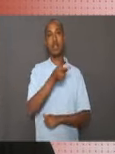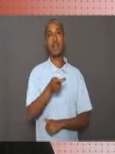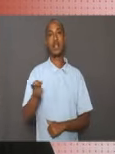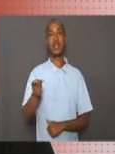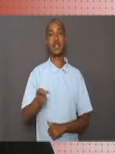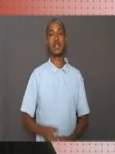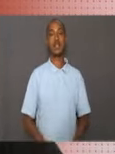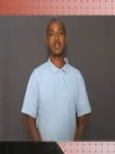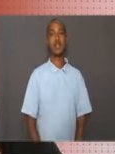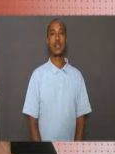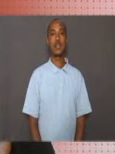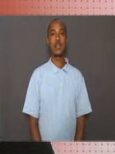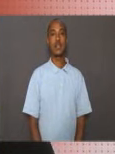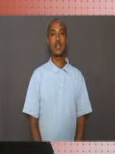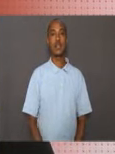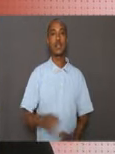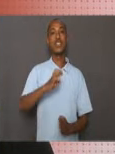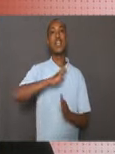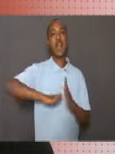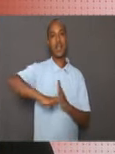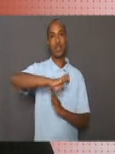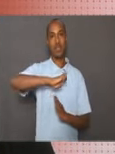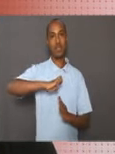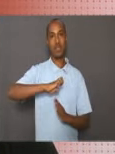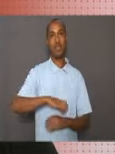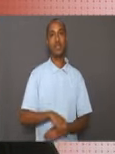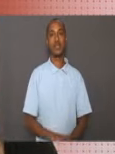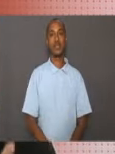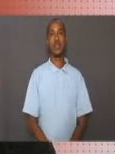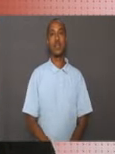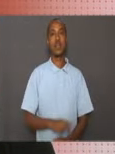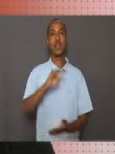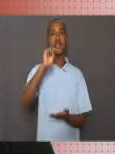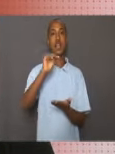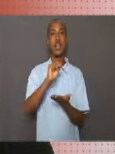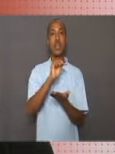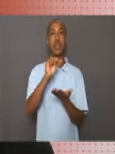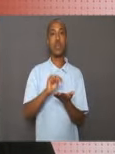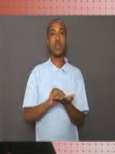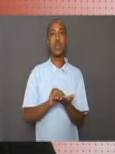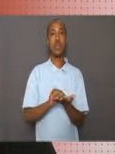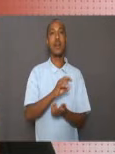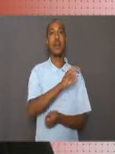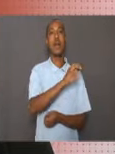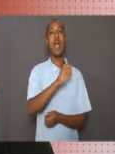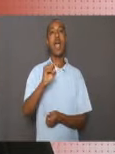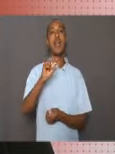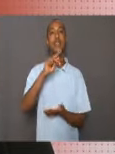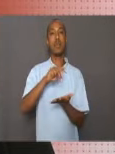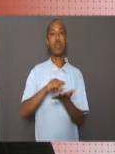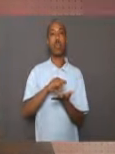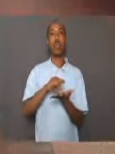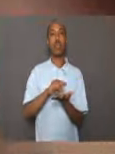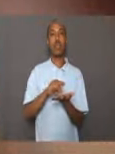particles: the electron, the neutron, and the